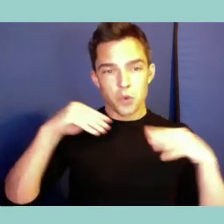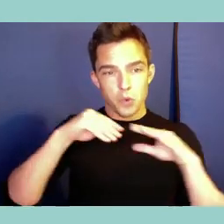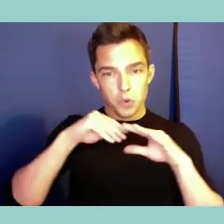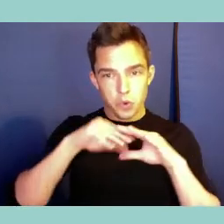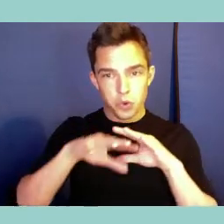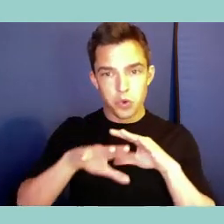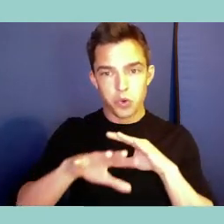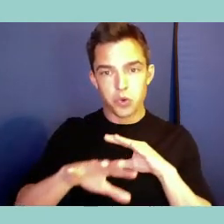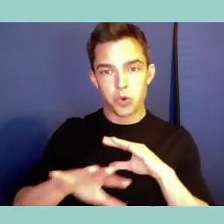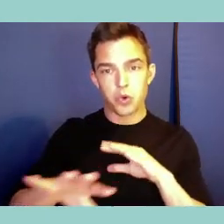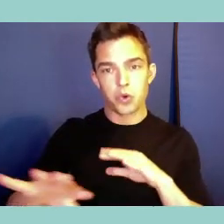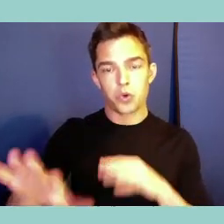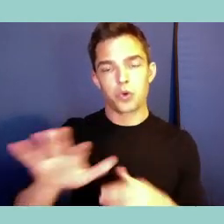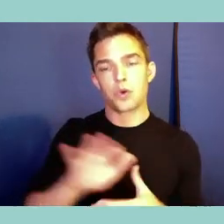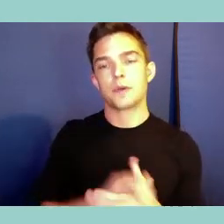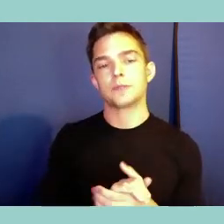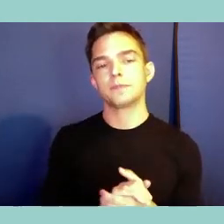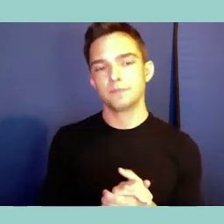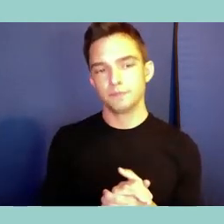exhale.